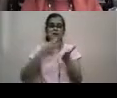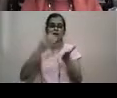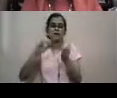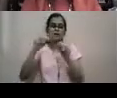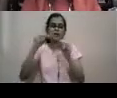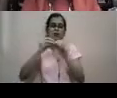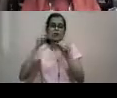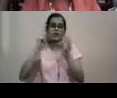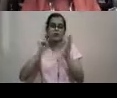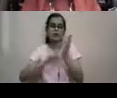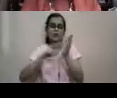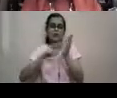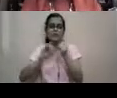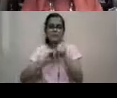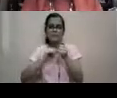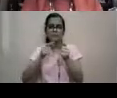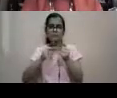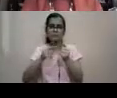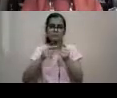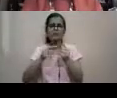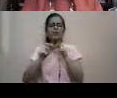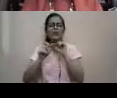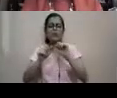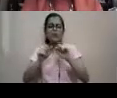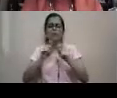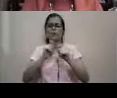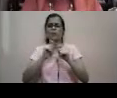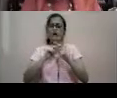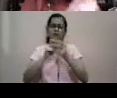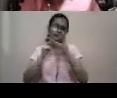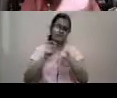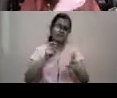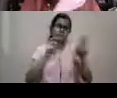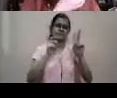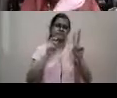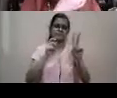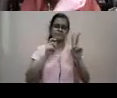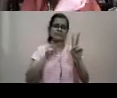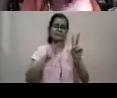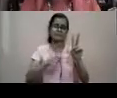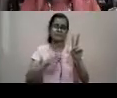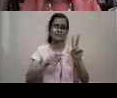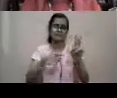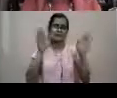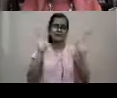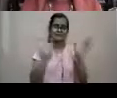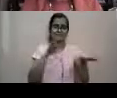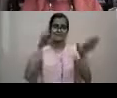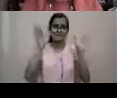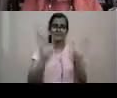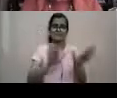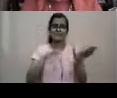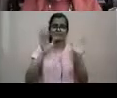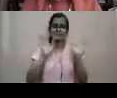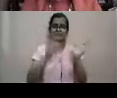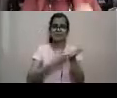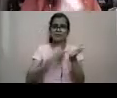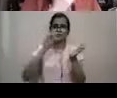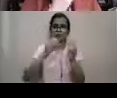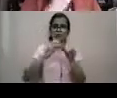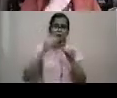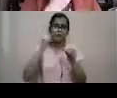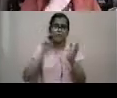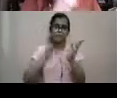need wings for mobility, but those of the robin are as useless in the